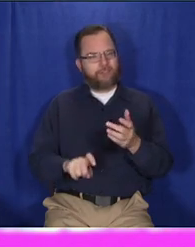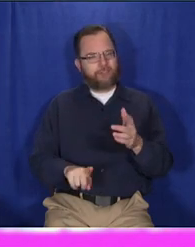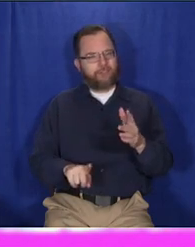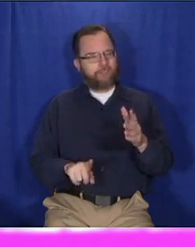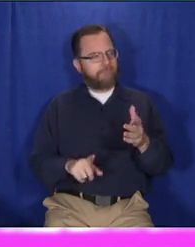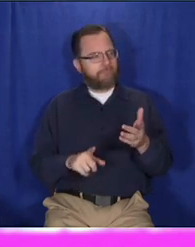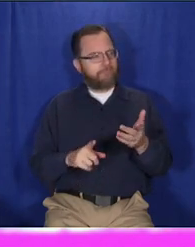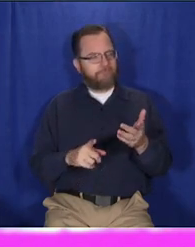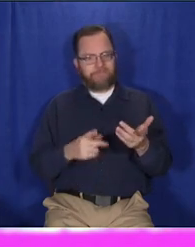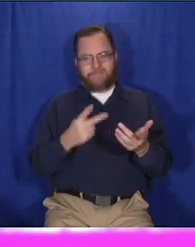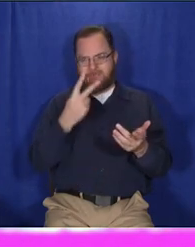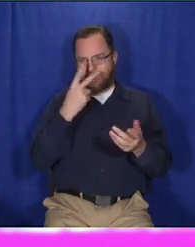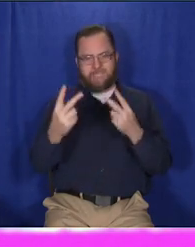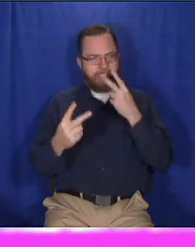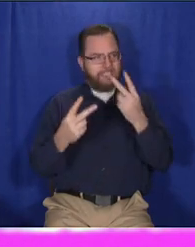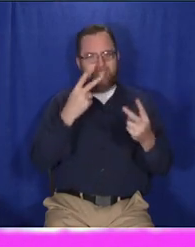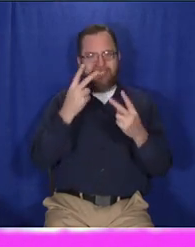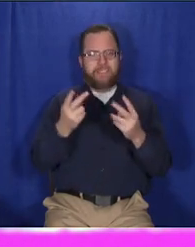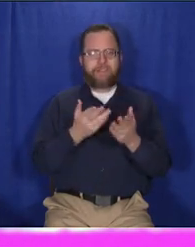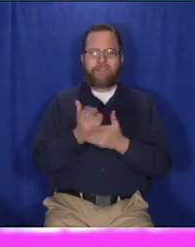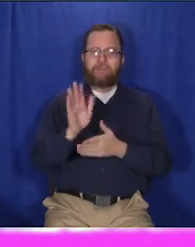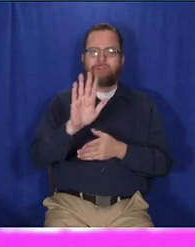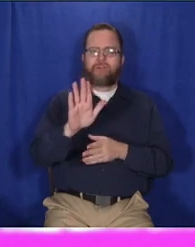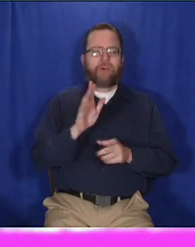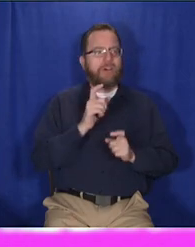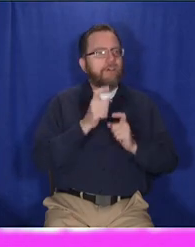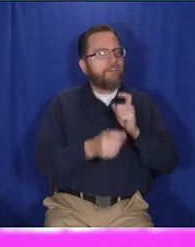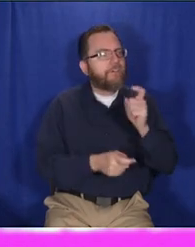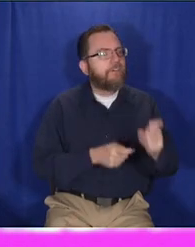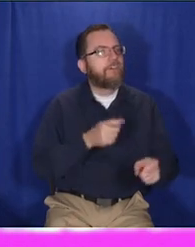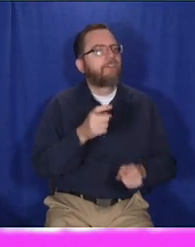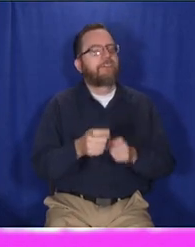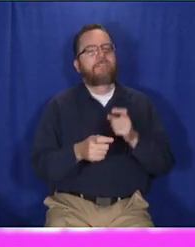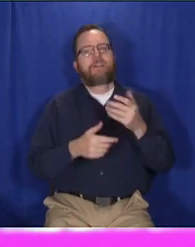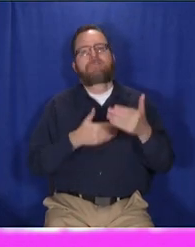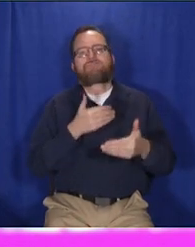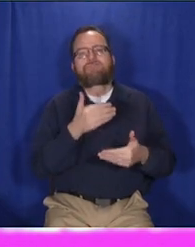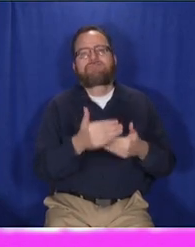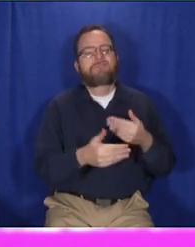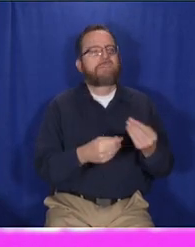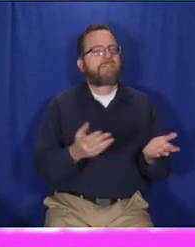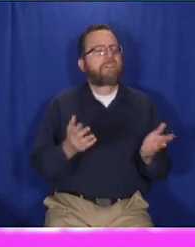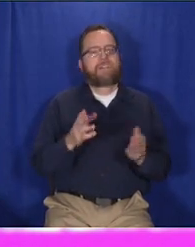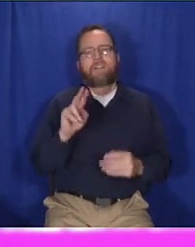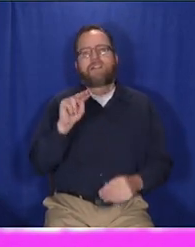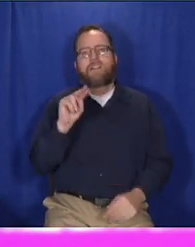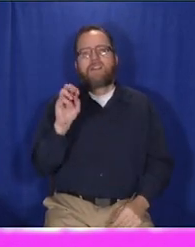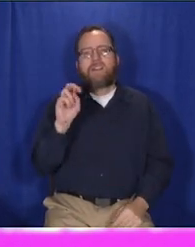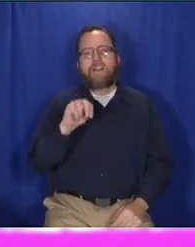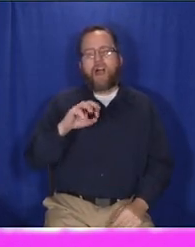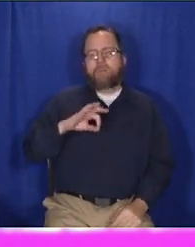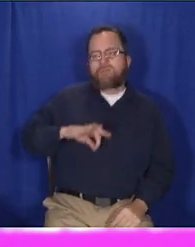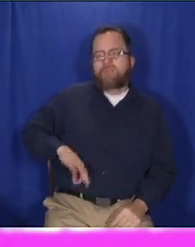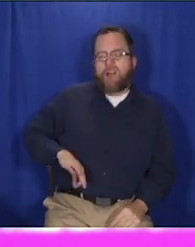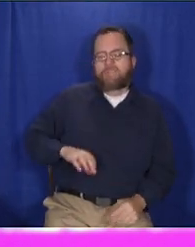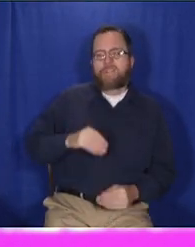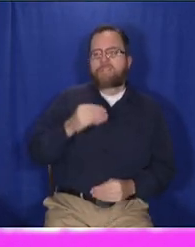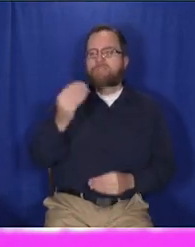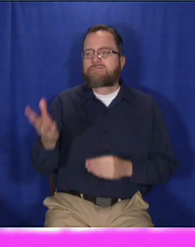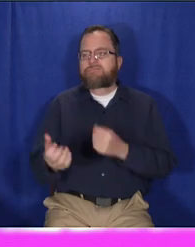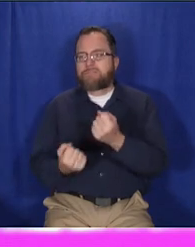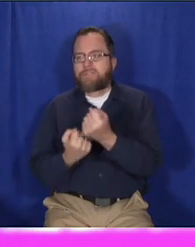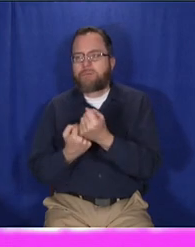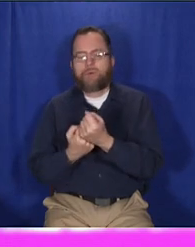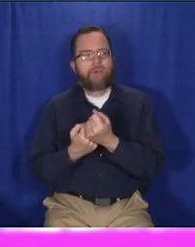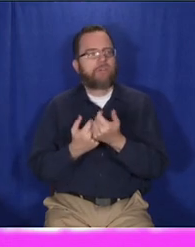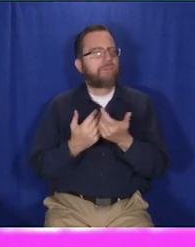It's incredible. It's amazing. It is a joy to give to a bunch of different nonprofits and NGOs and all of that.